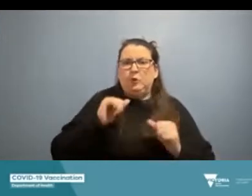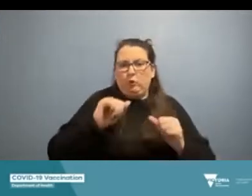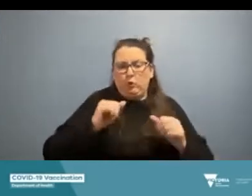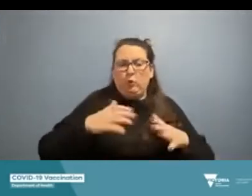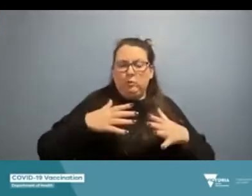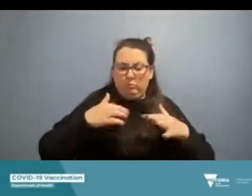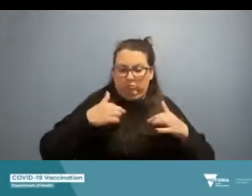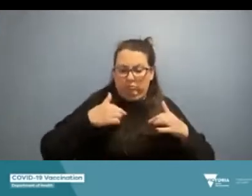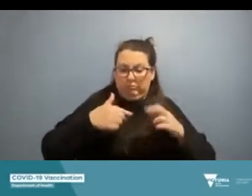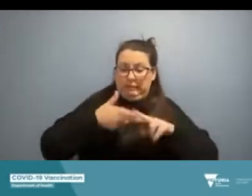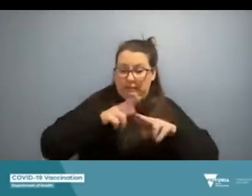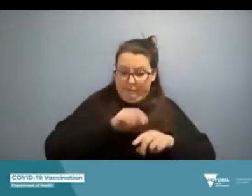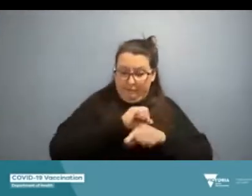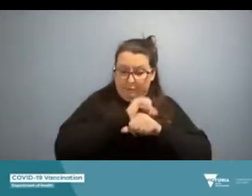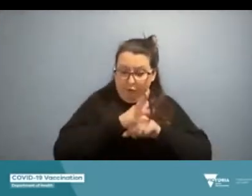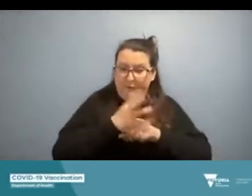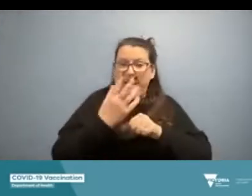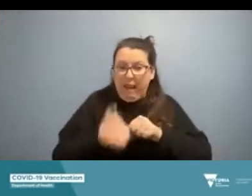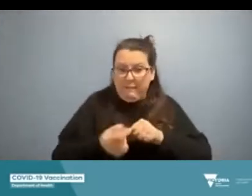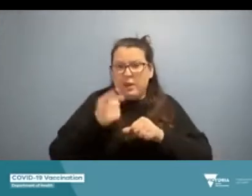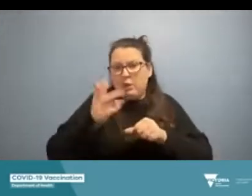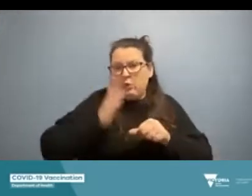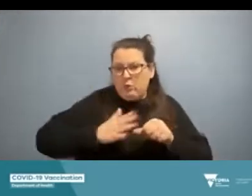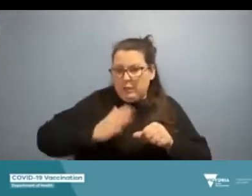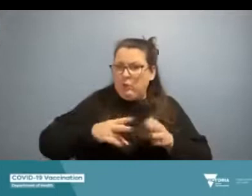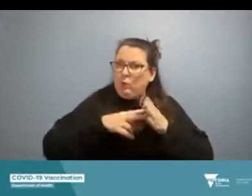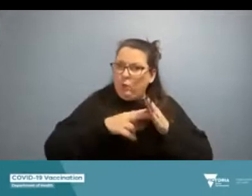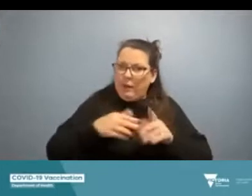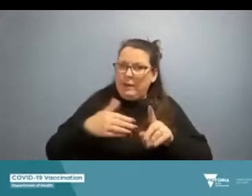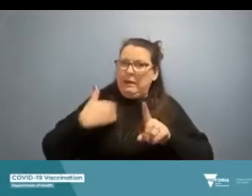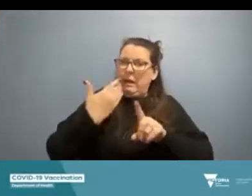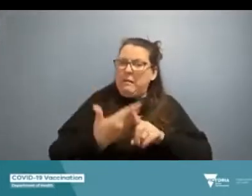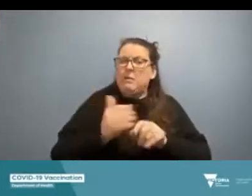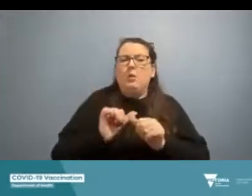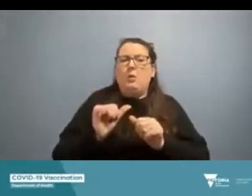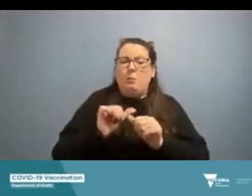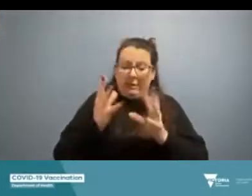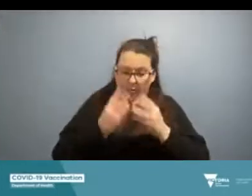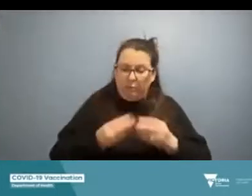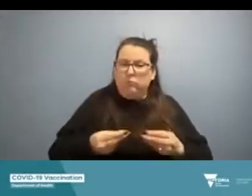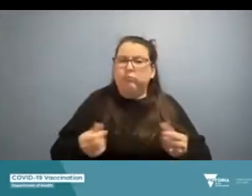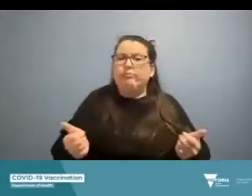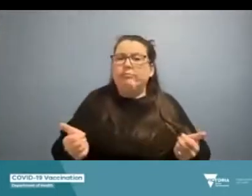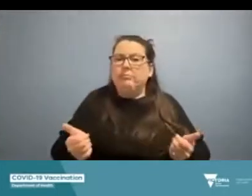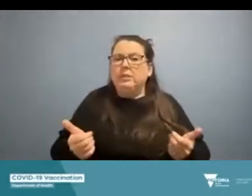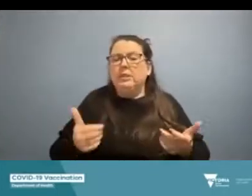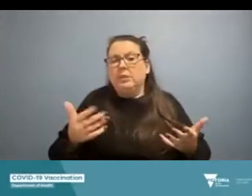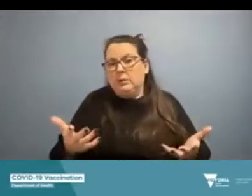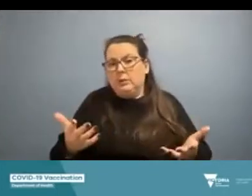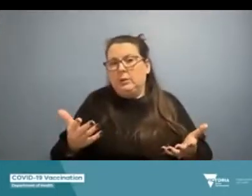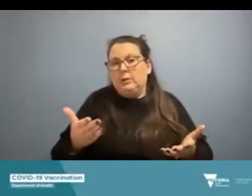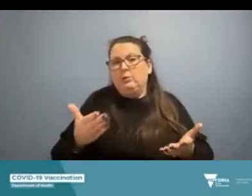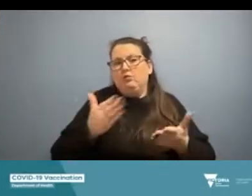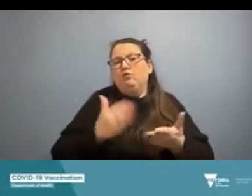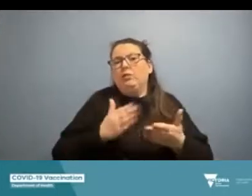have to be well before, and you have to have, there's no clearance test for this, so it's just waiting out that